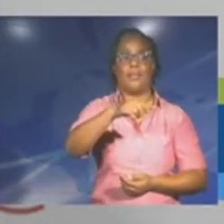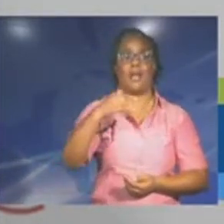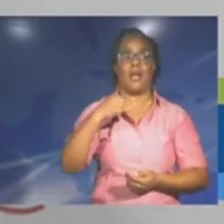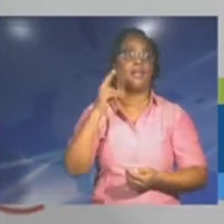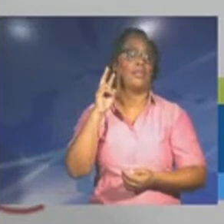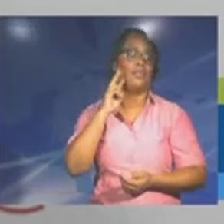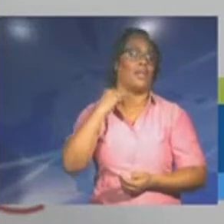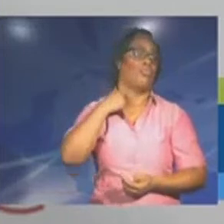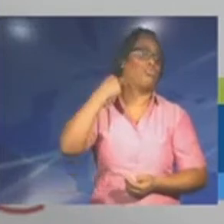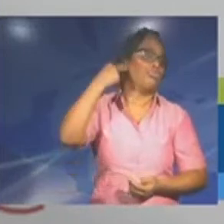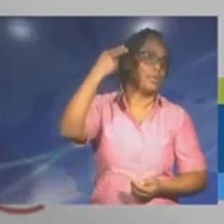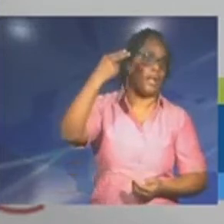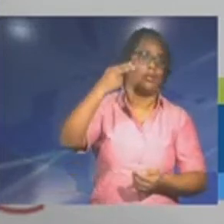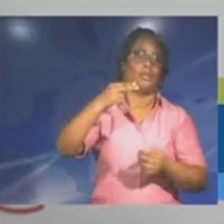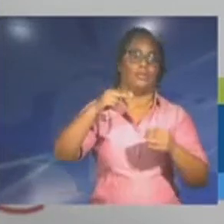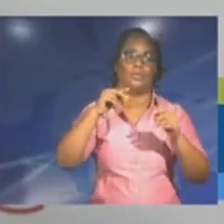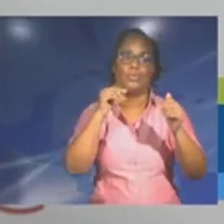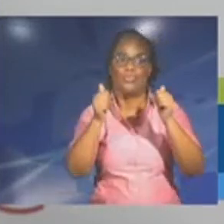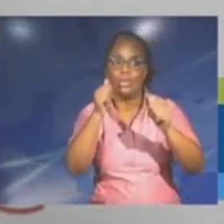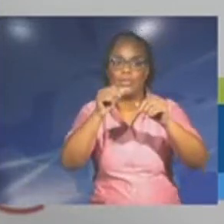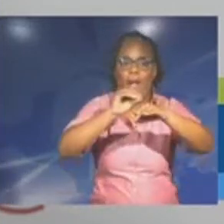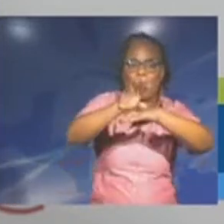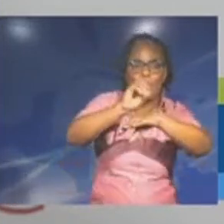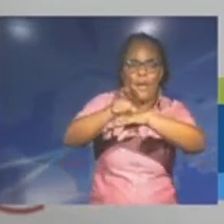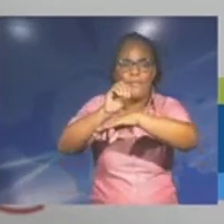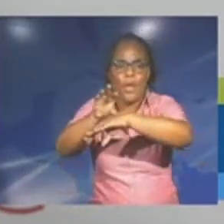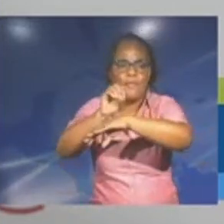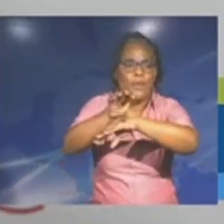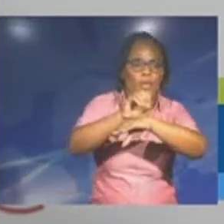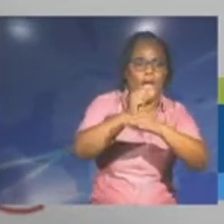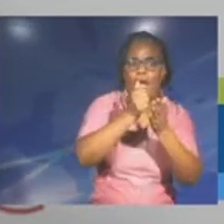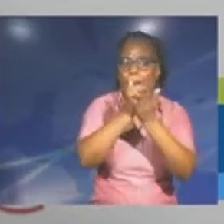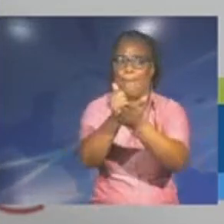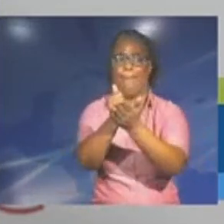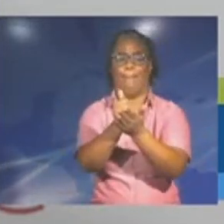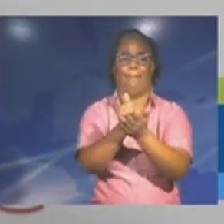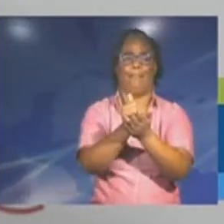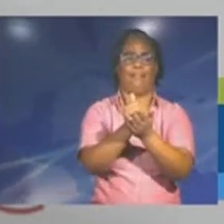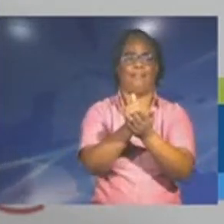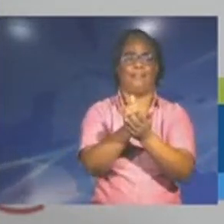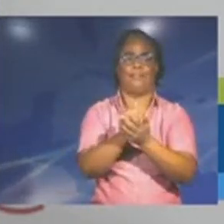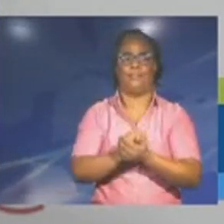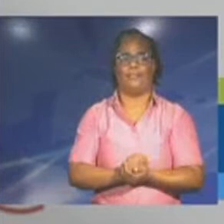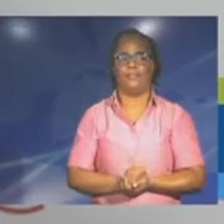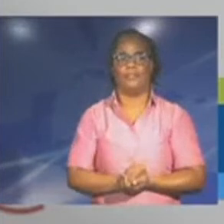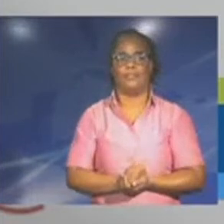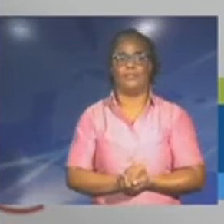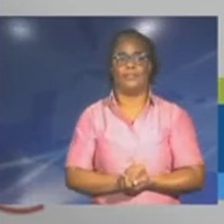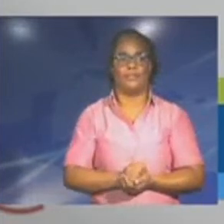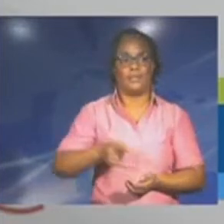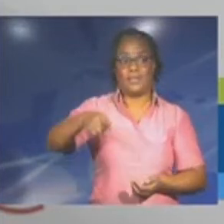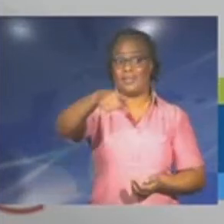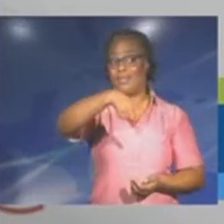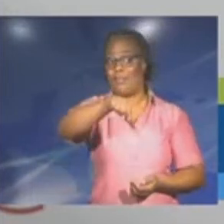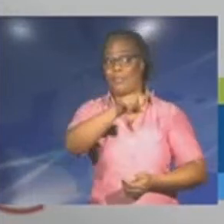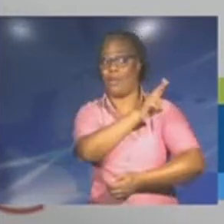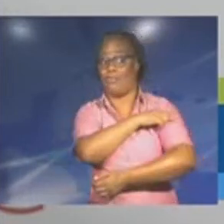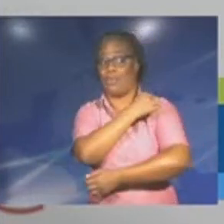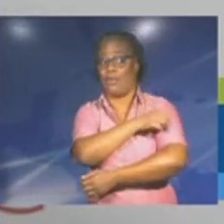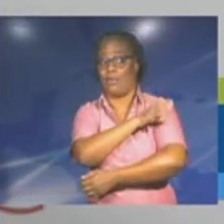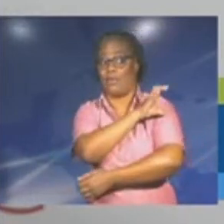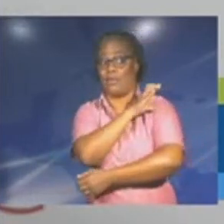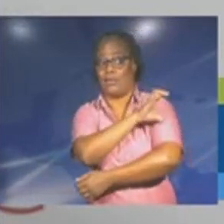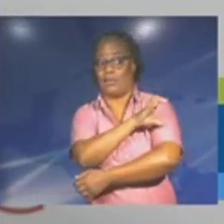issues we spoke about yesterday that these clinical guidelines will help us solve is the issue of polypharmacy. What